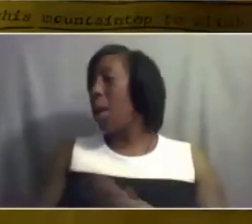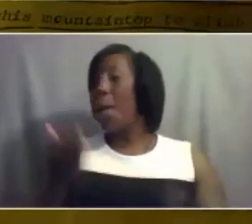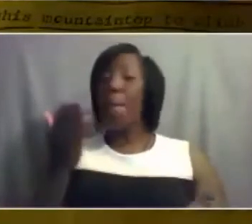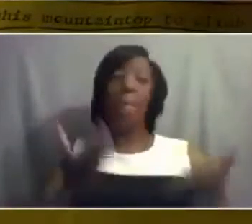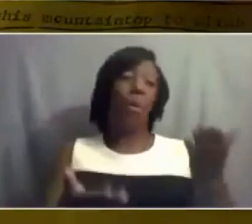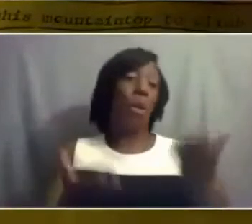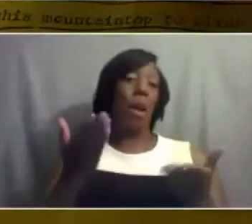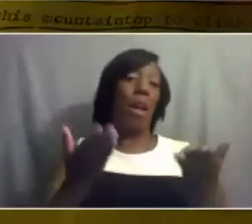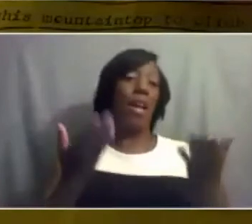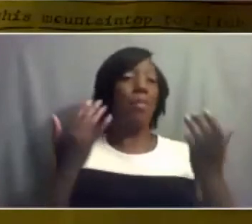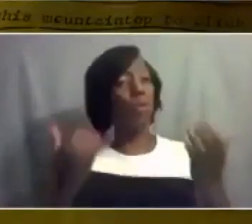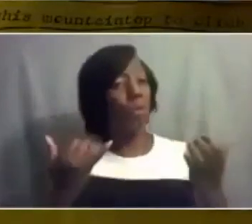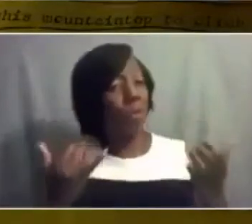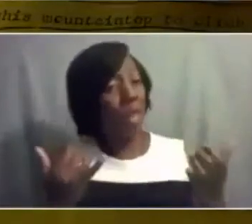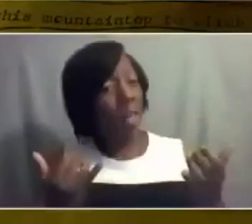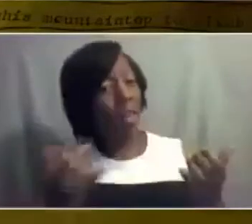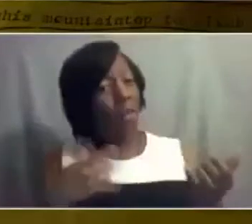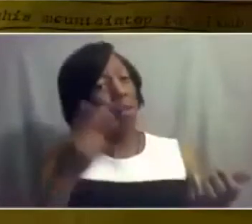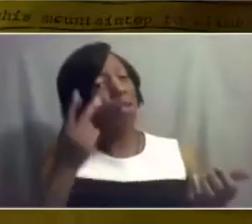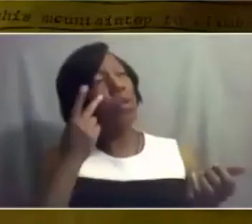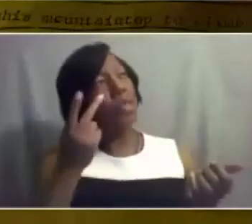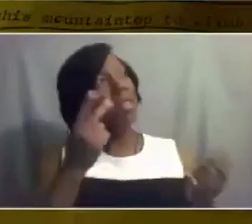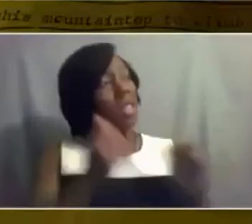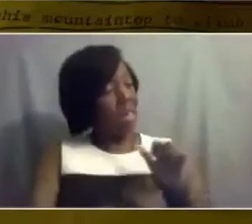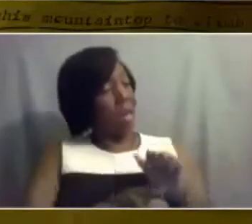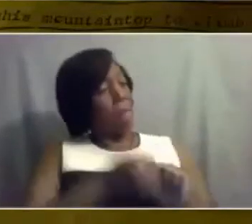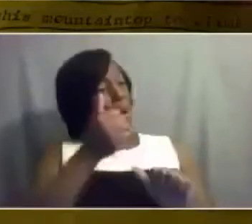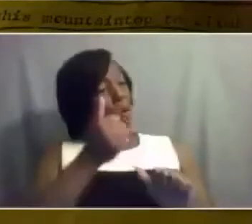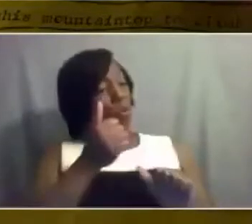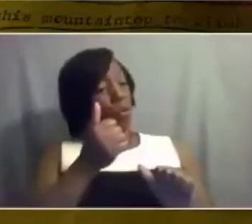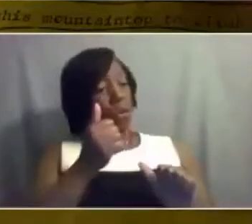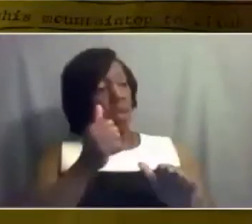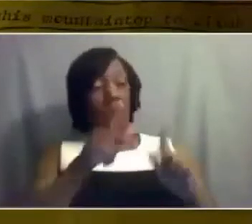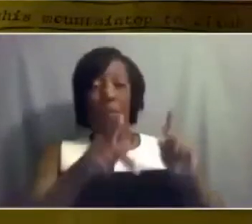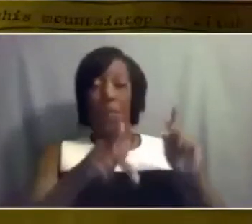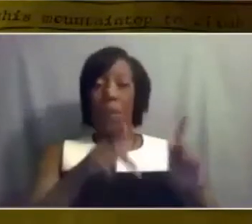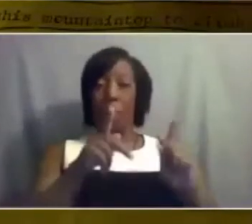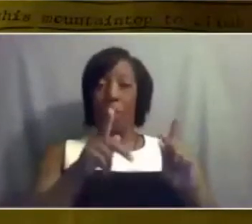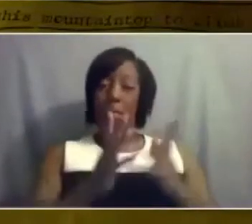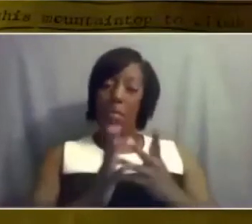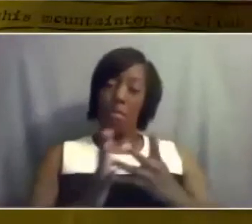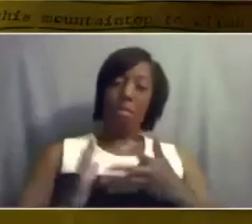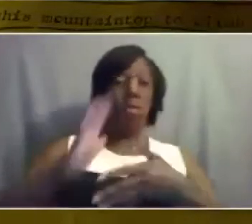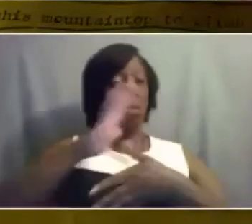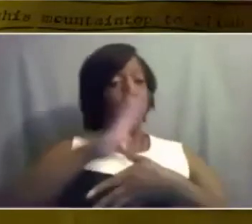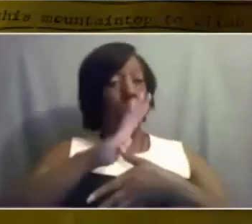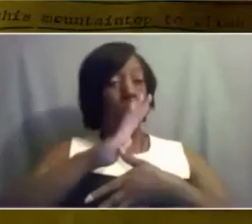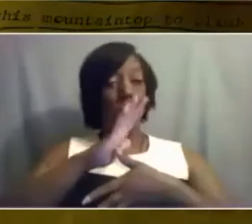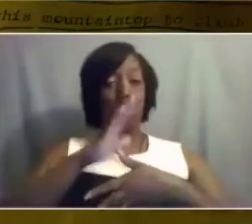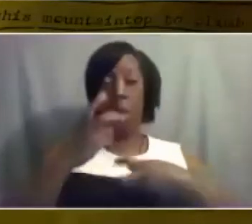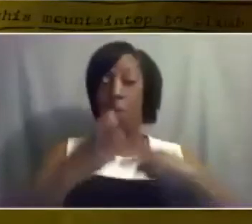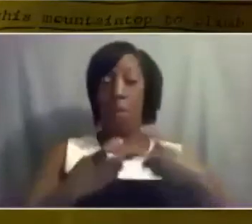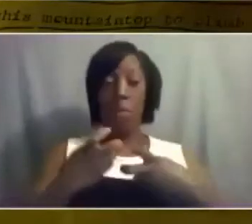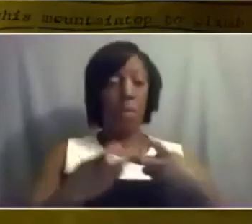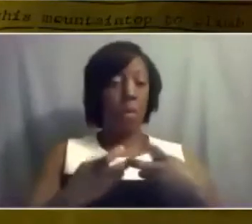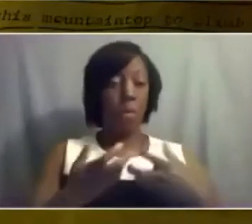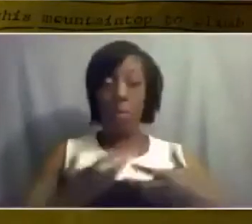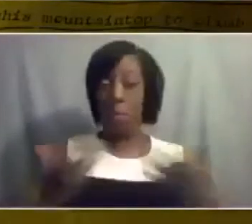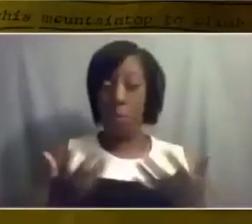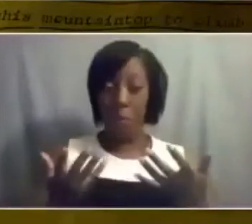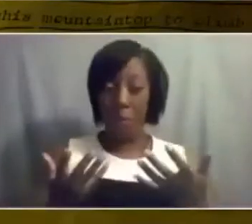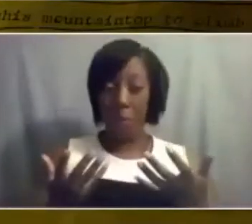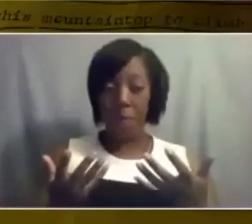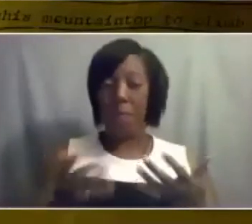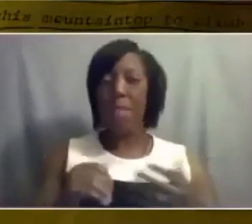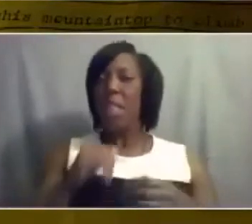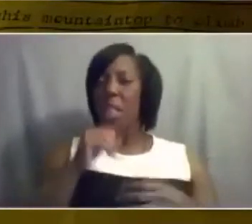see that most of the public puts at the top of the issues that concern the most is not the fear